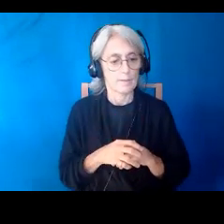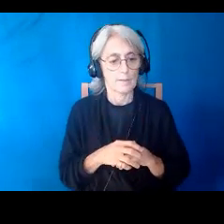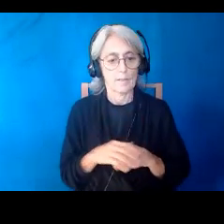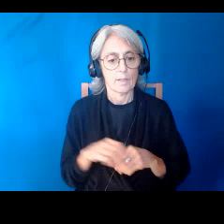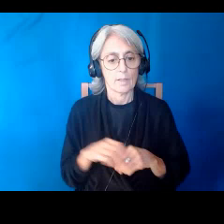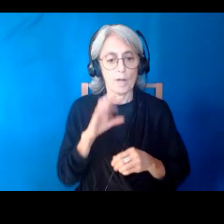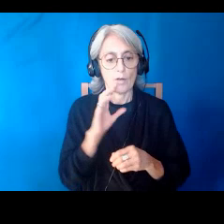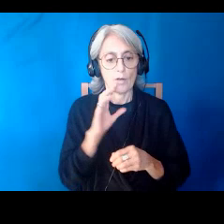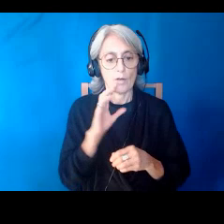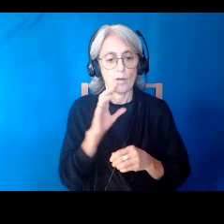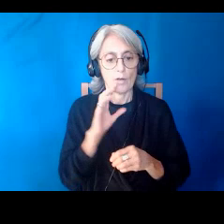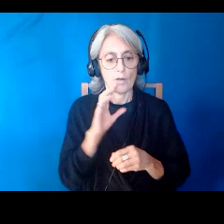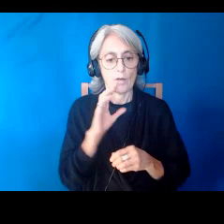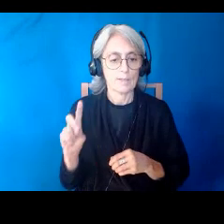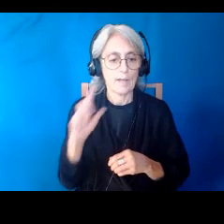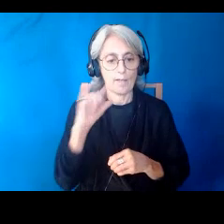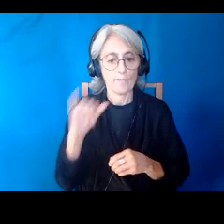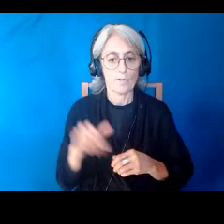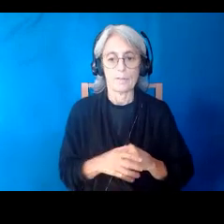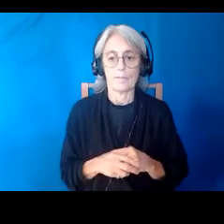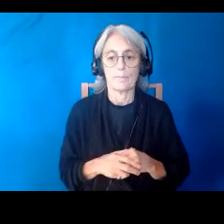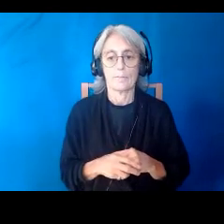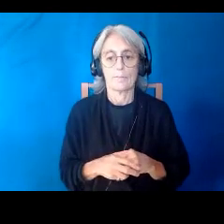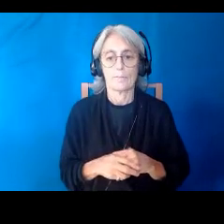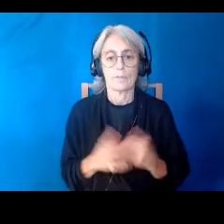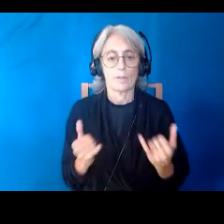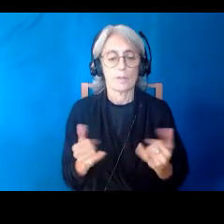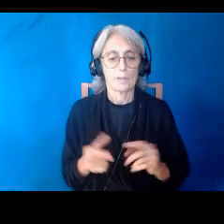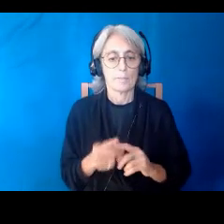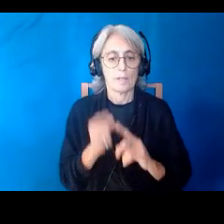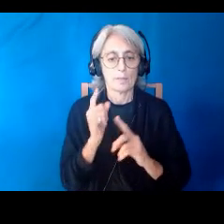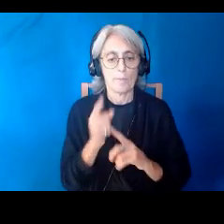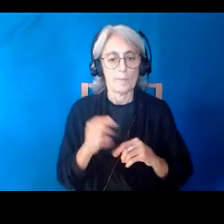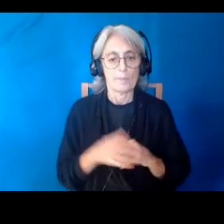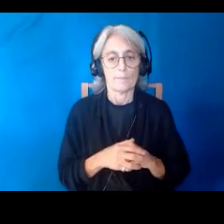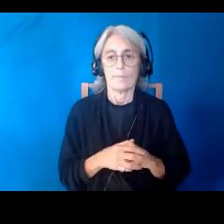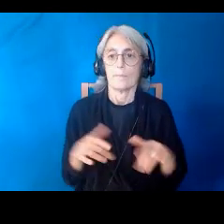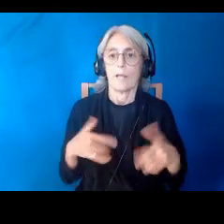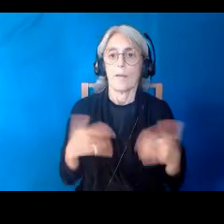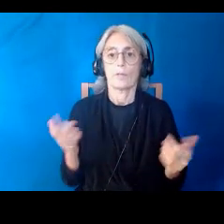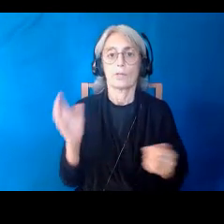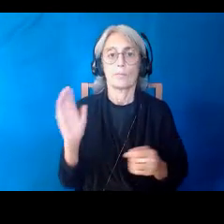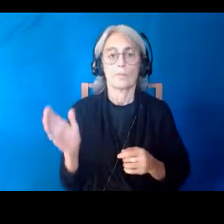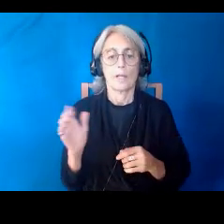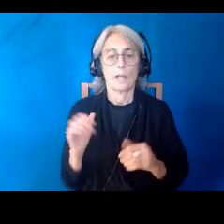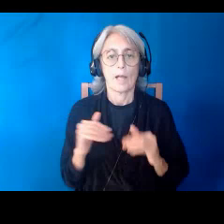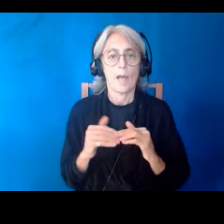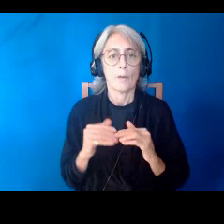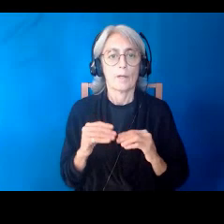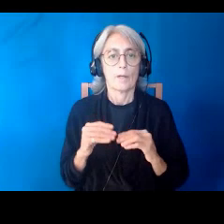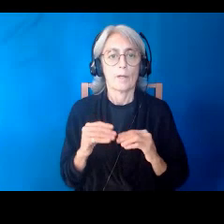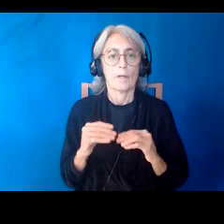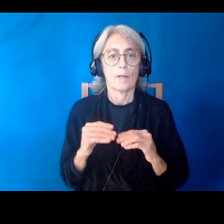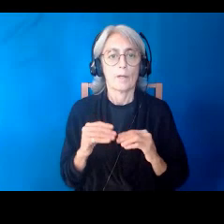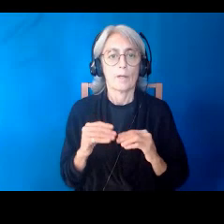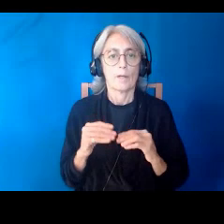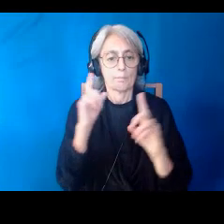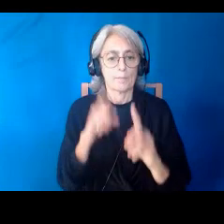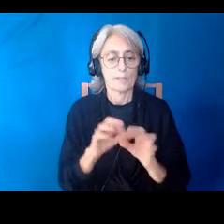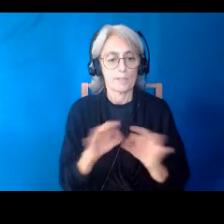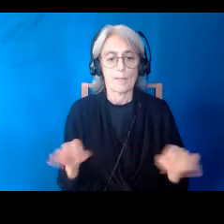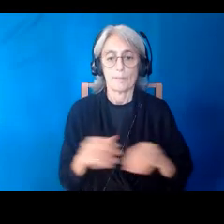Merced, California. Today marks a special moment. I am thrilled to present our Equity Advisory's vision and mission statement along